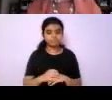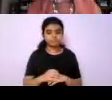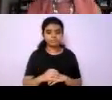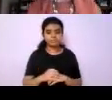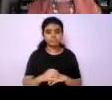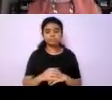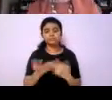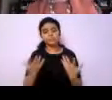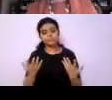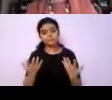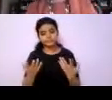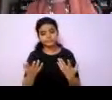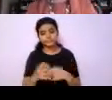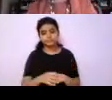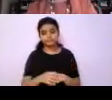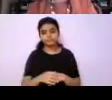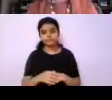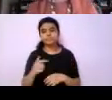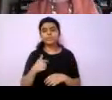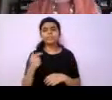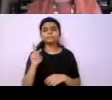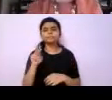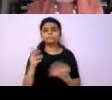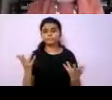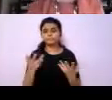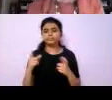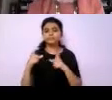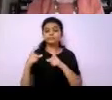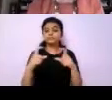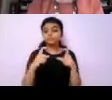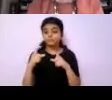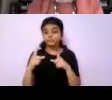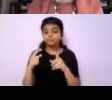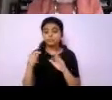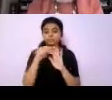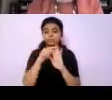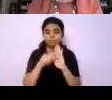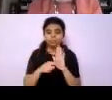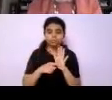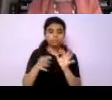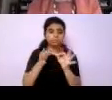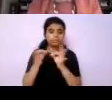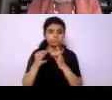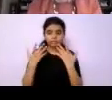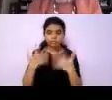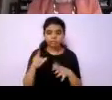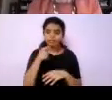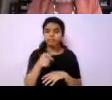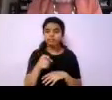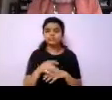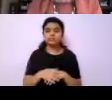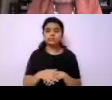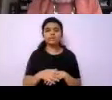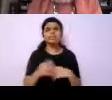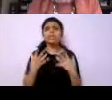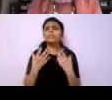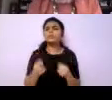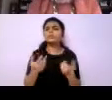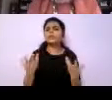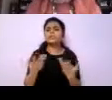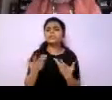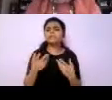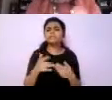So what do I mean by care in its fully normative sense? And why do we need such a